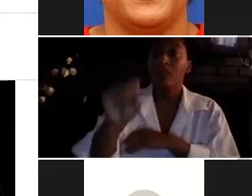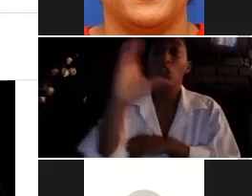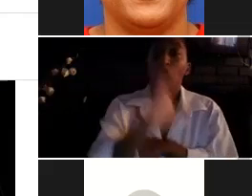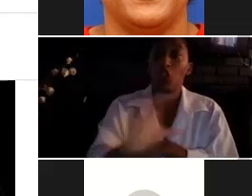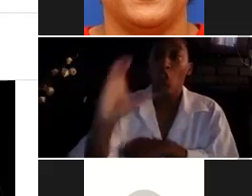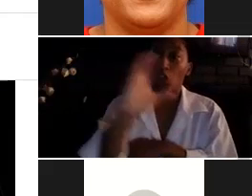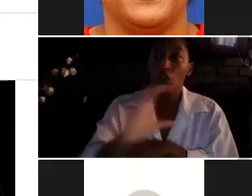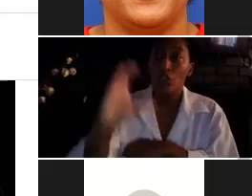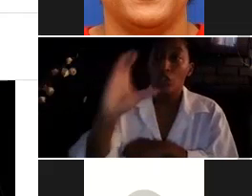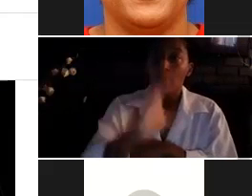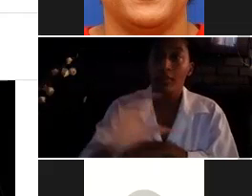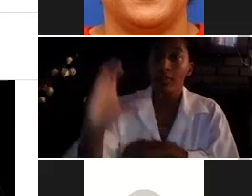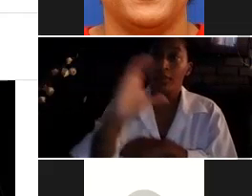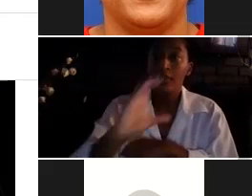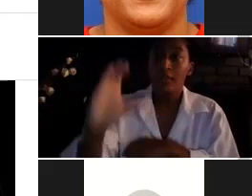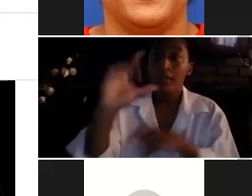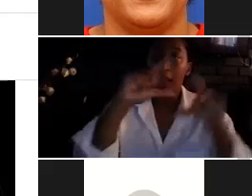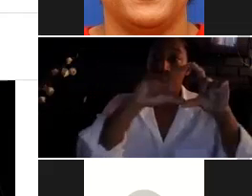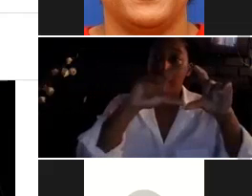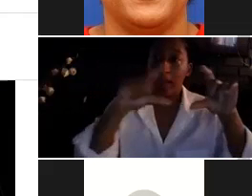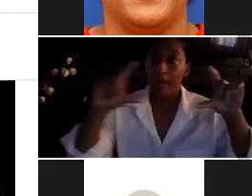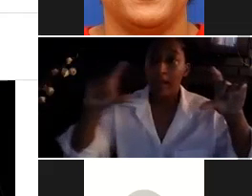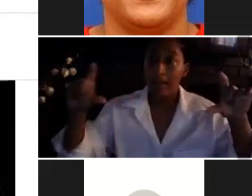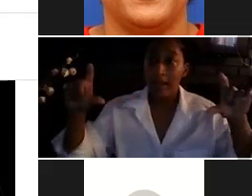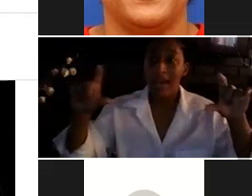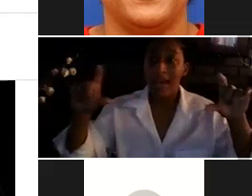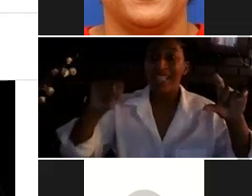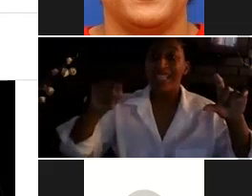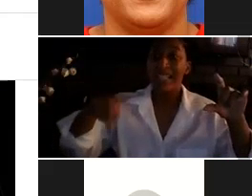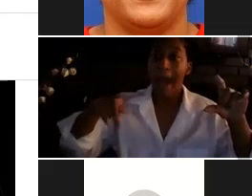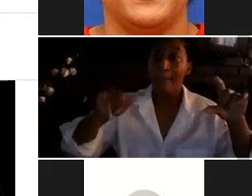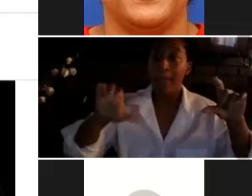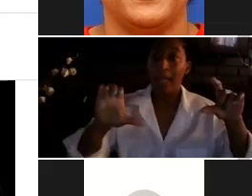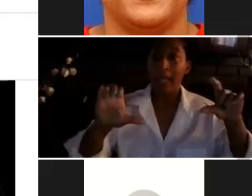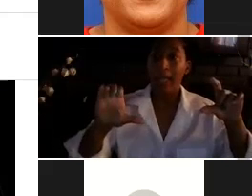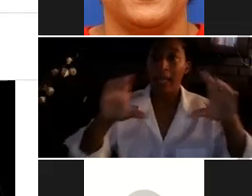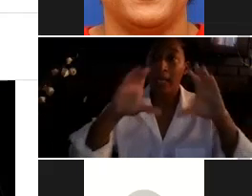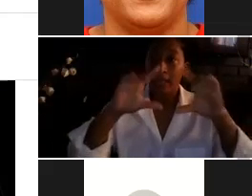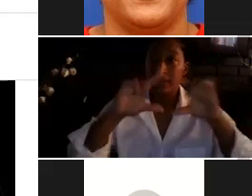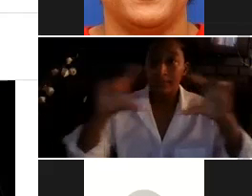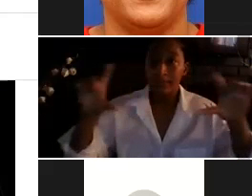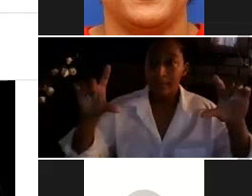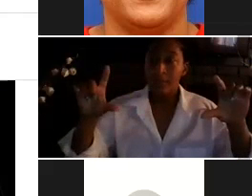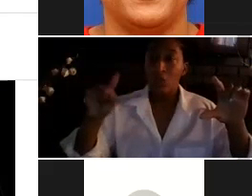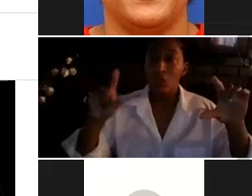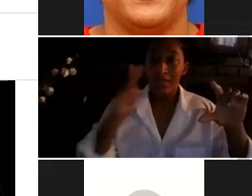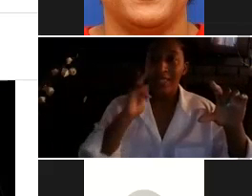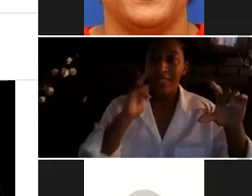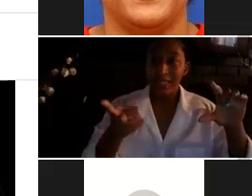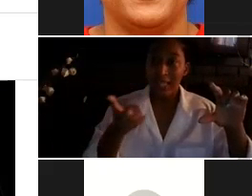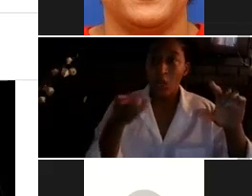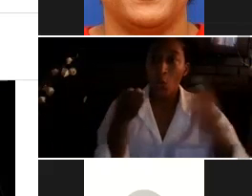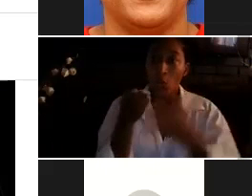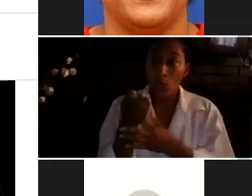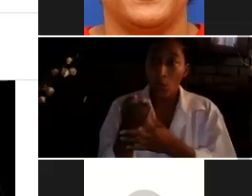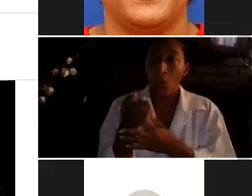the topic area that you're looking for, and then begin, going through those articles to make sure